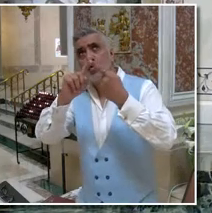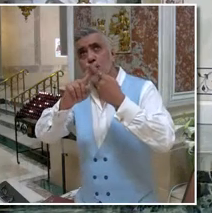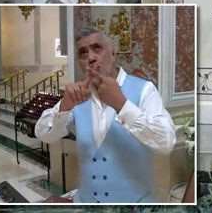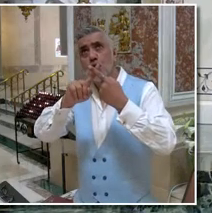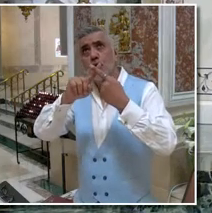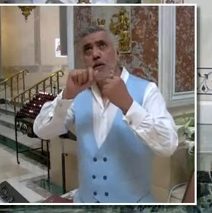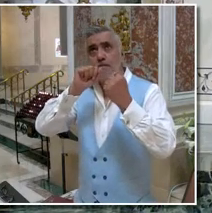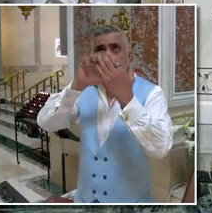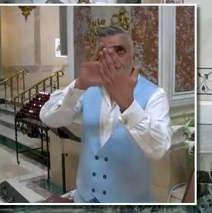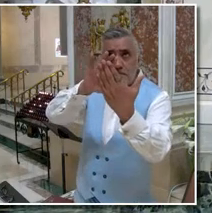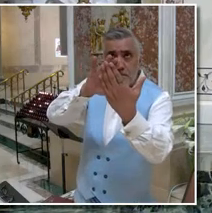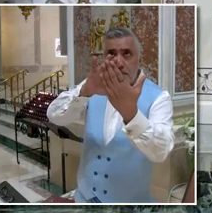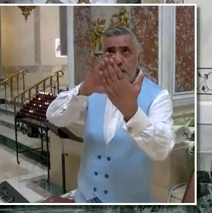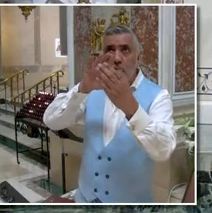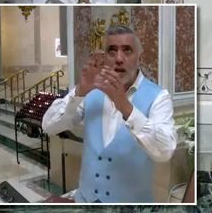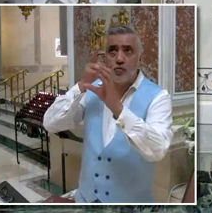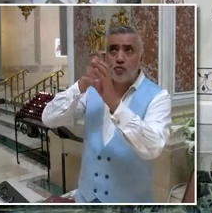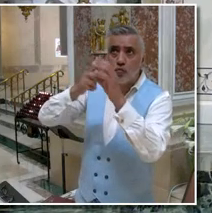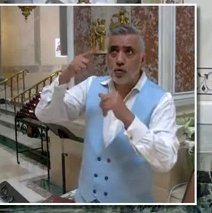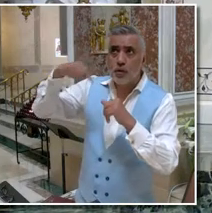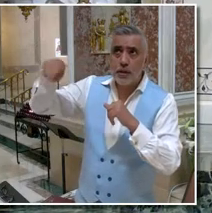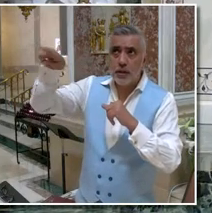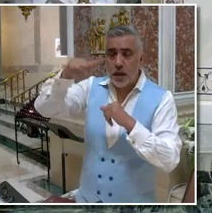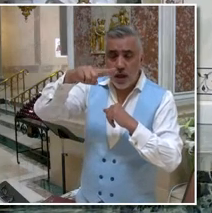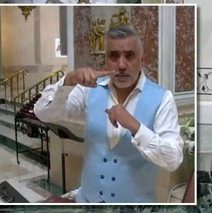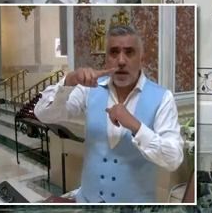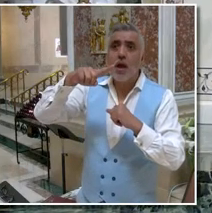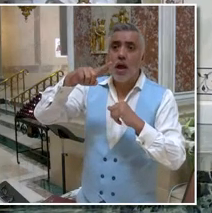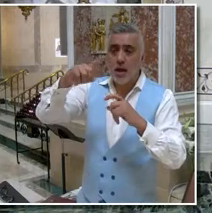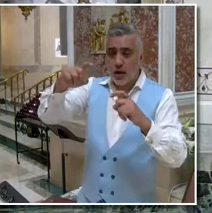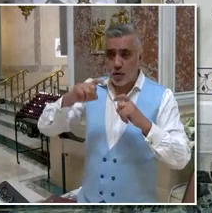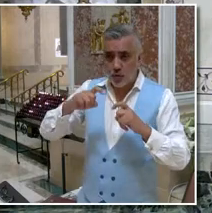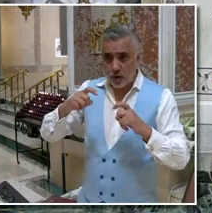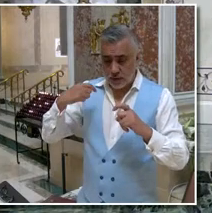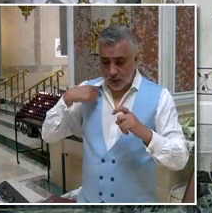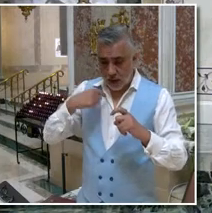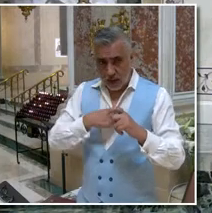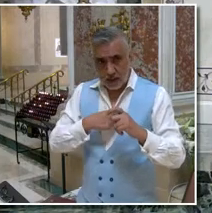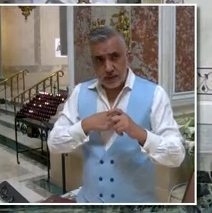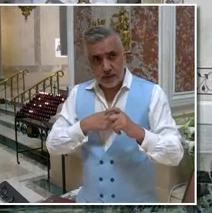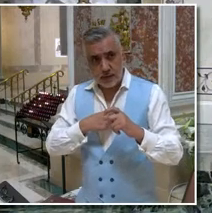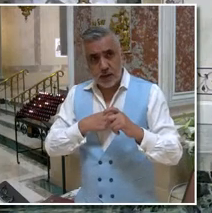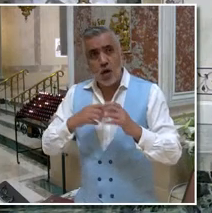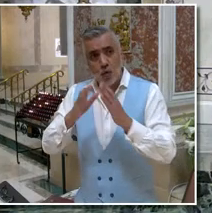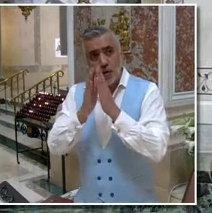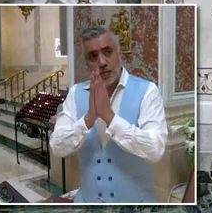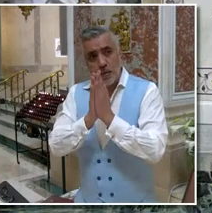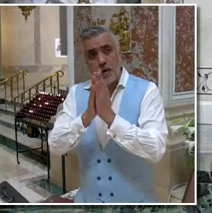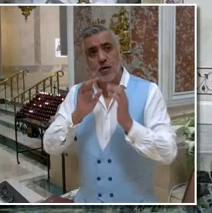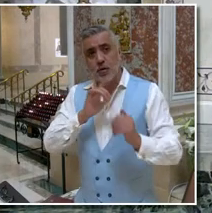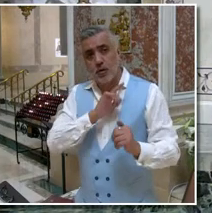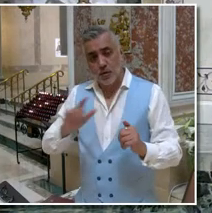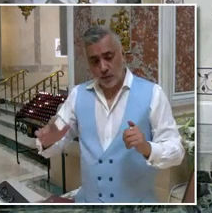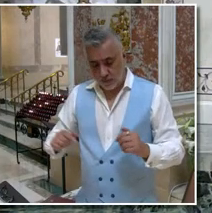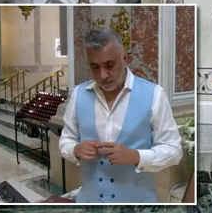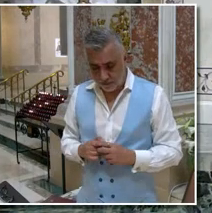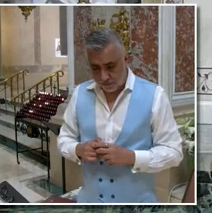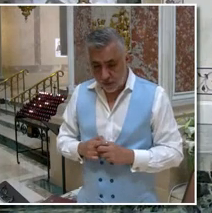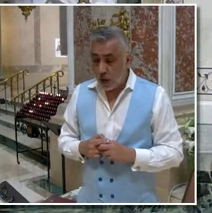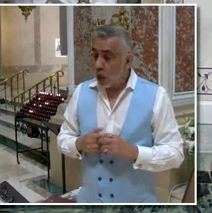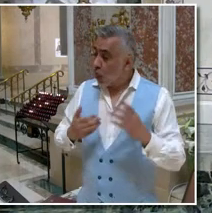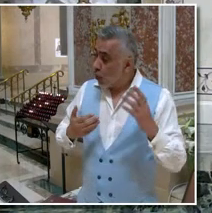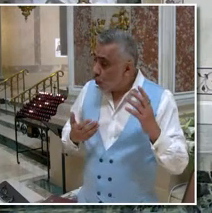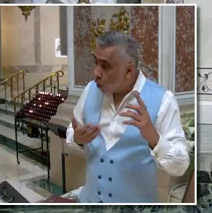their company, not weighing our merits, but granting us your pardon through Christ our Lord.